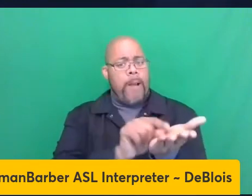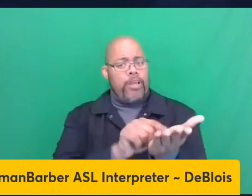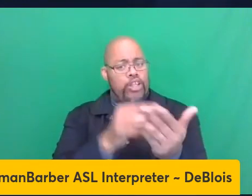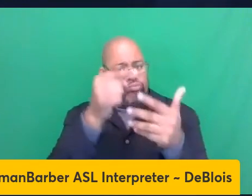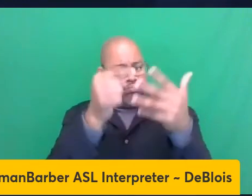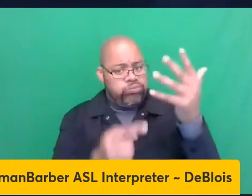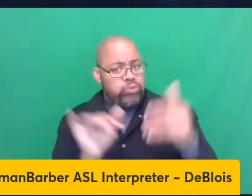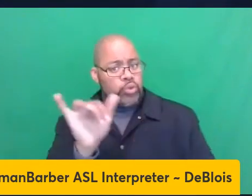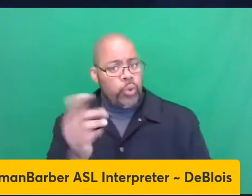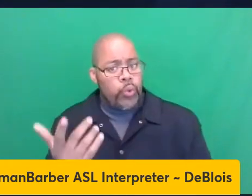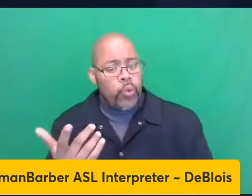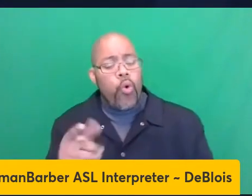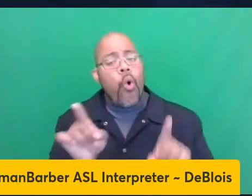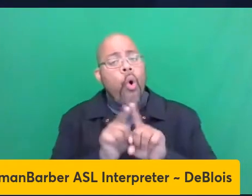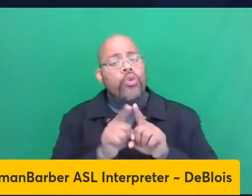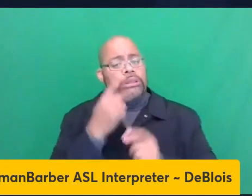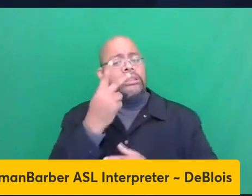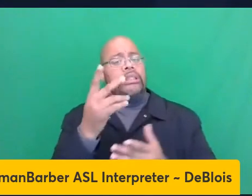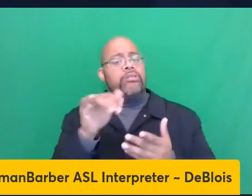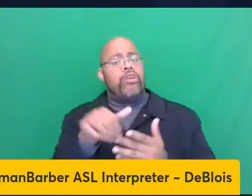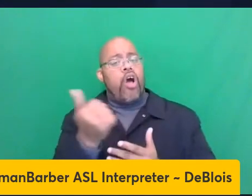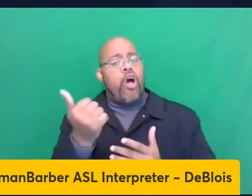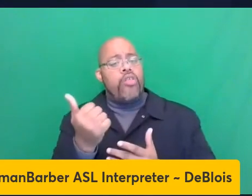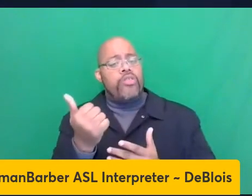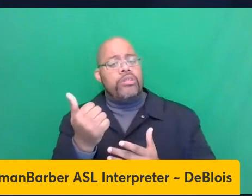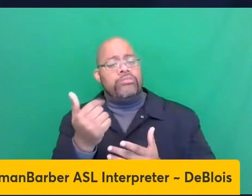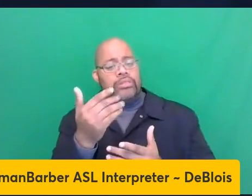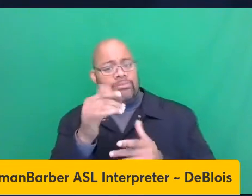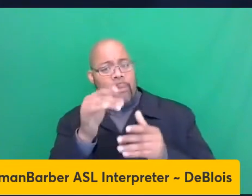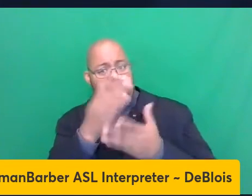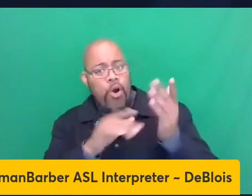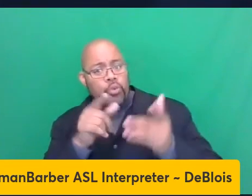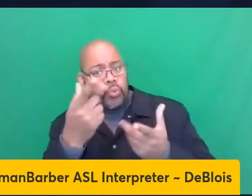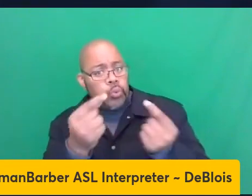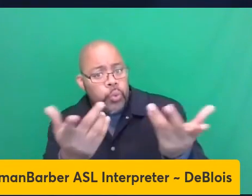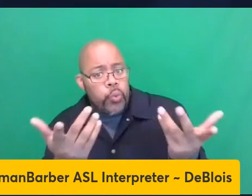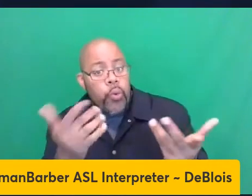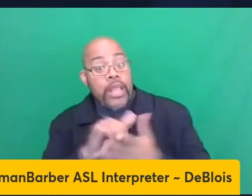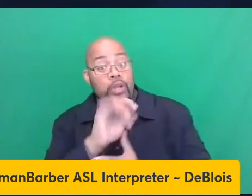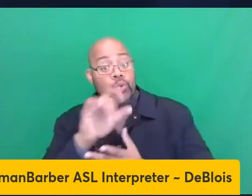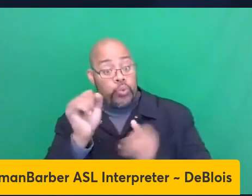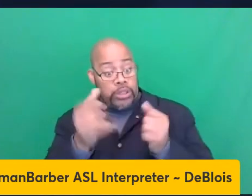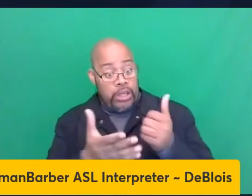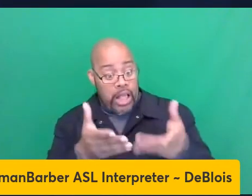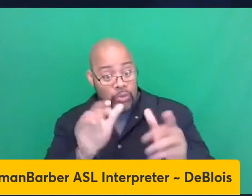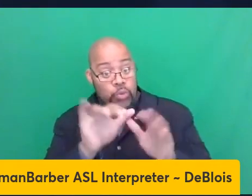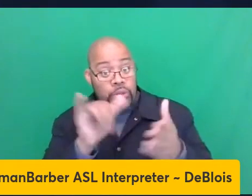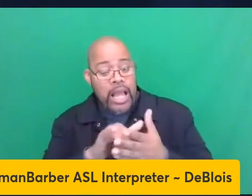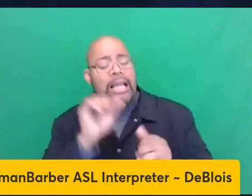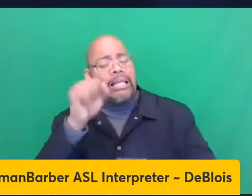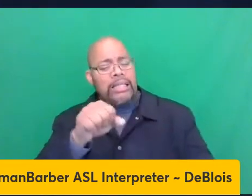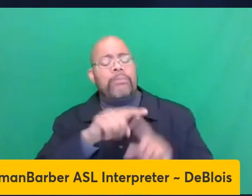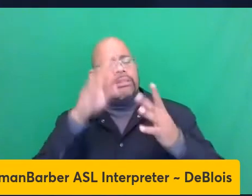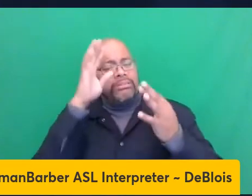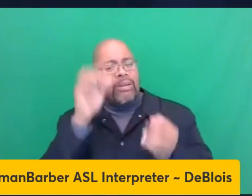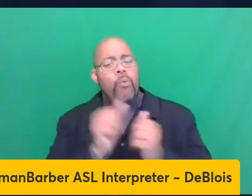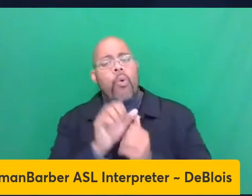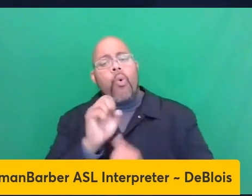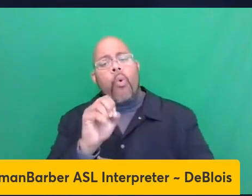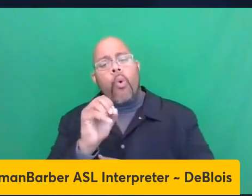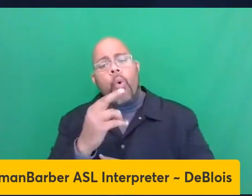right? Also let us see the other sides of you. So if these tools allow you to do that, then you can do that. But yes, definitely with